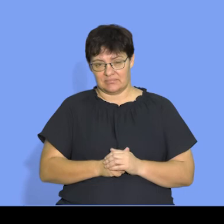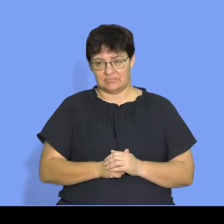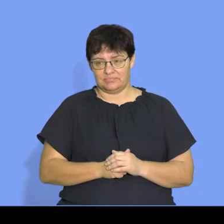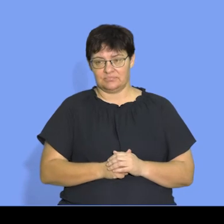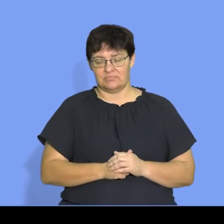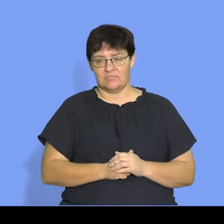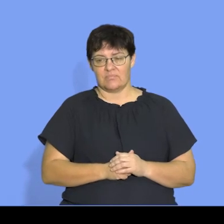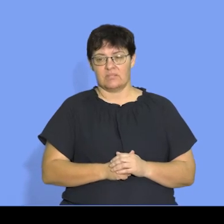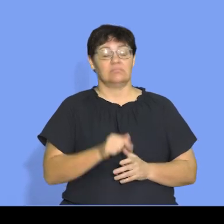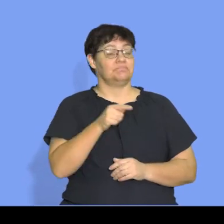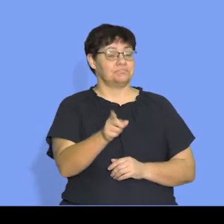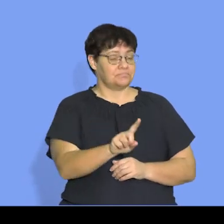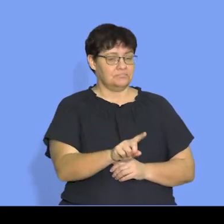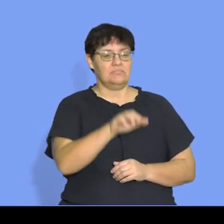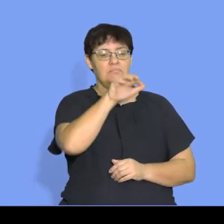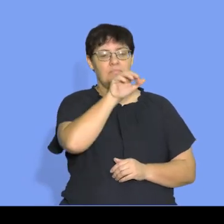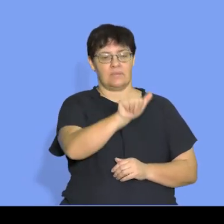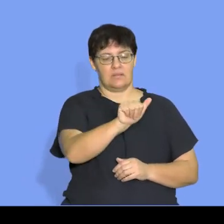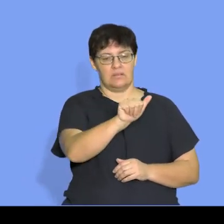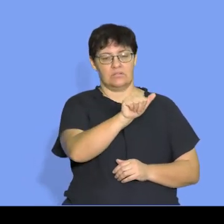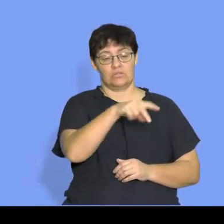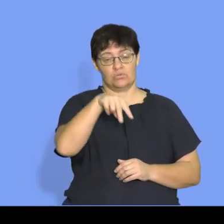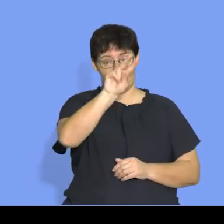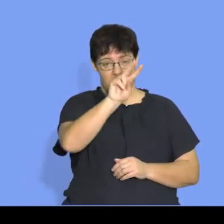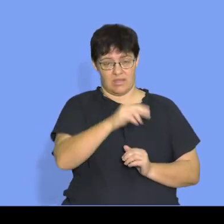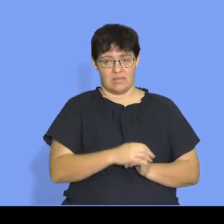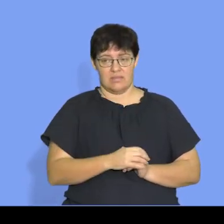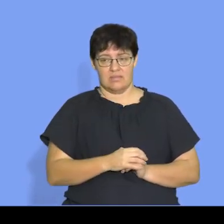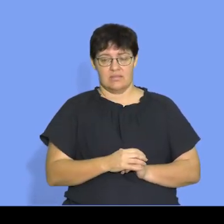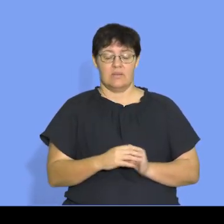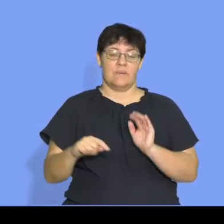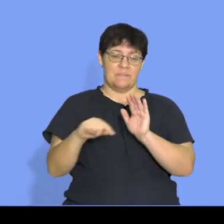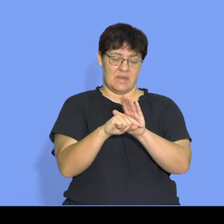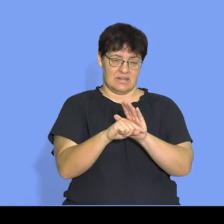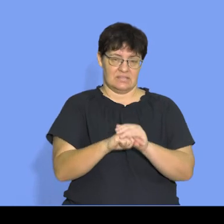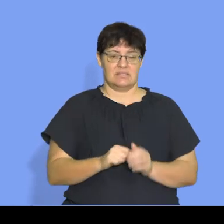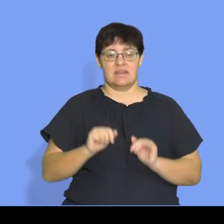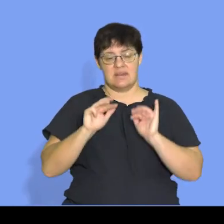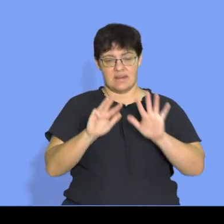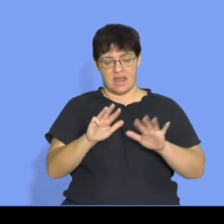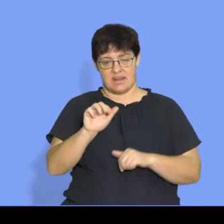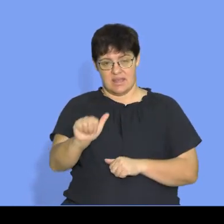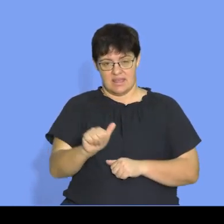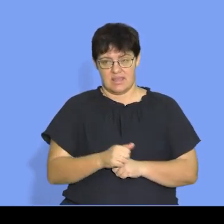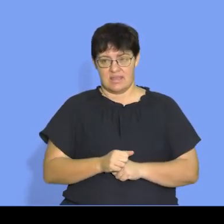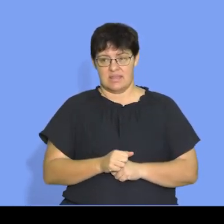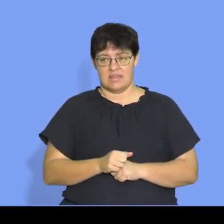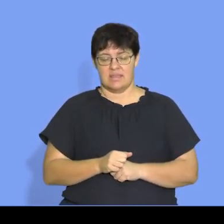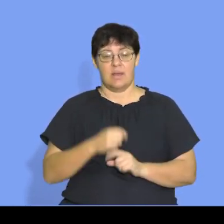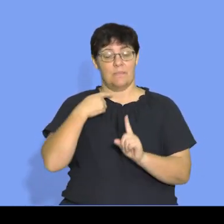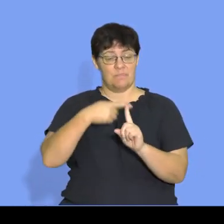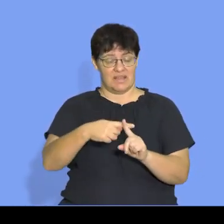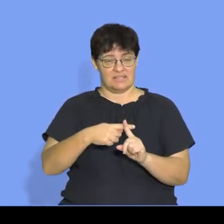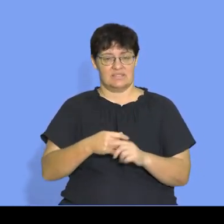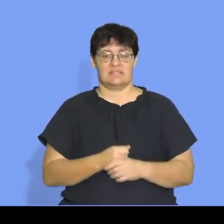So this will be a squared minus 9a and then